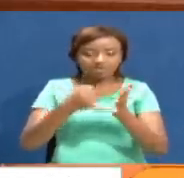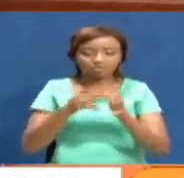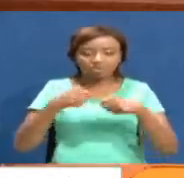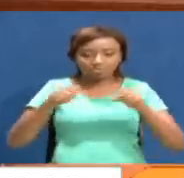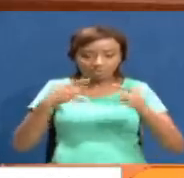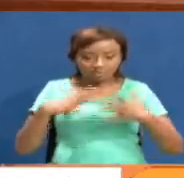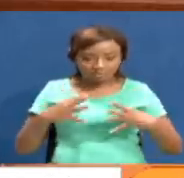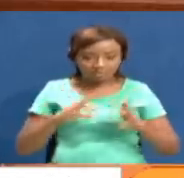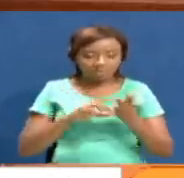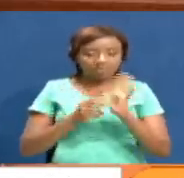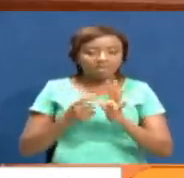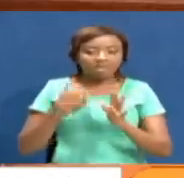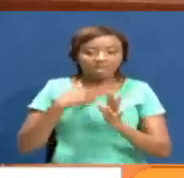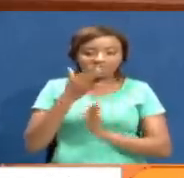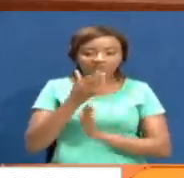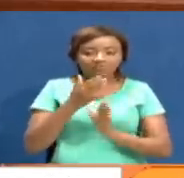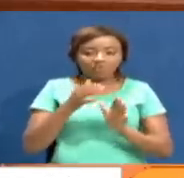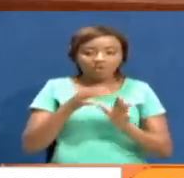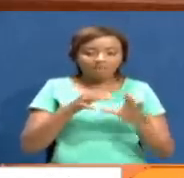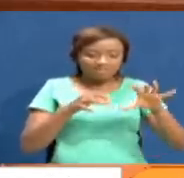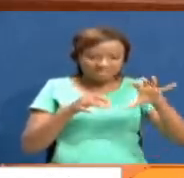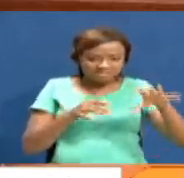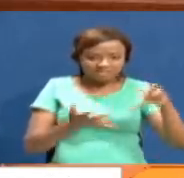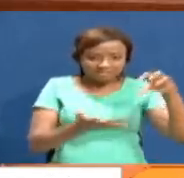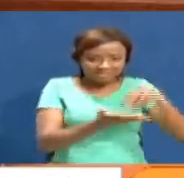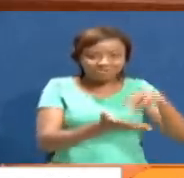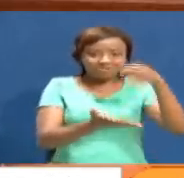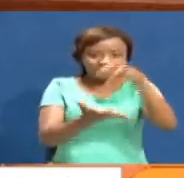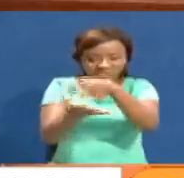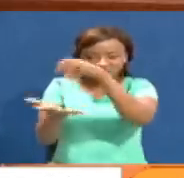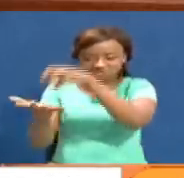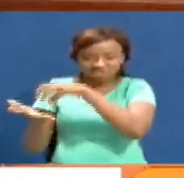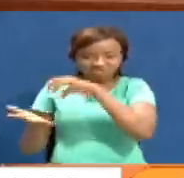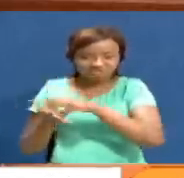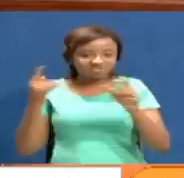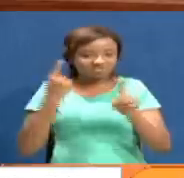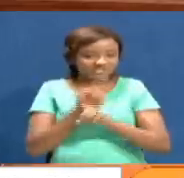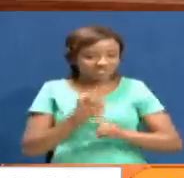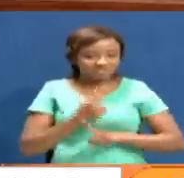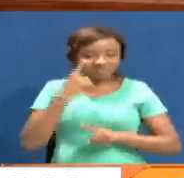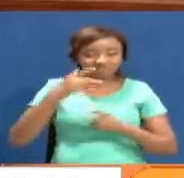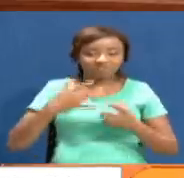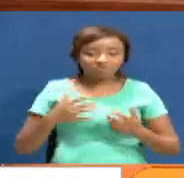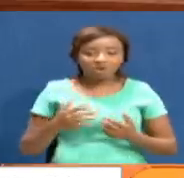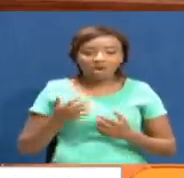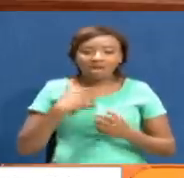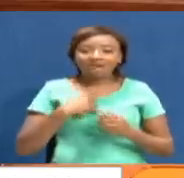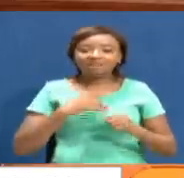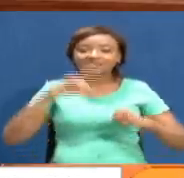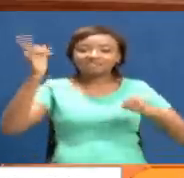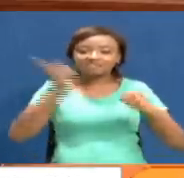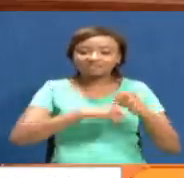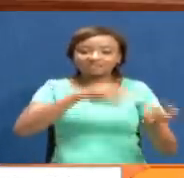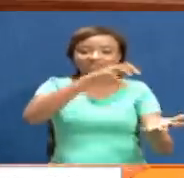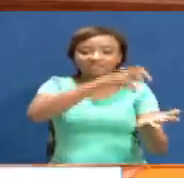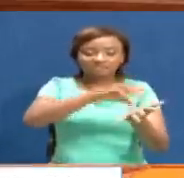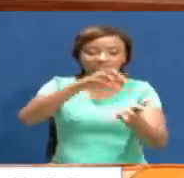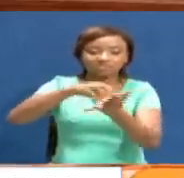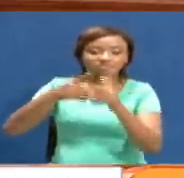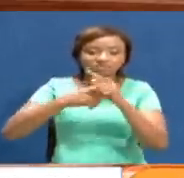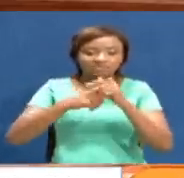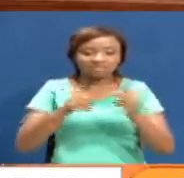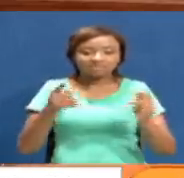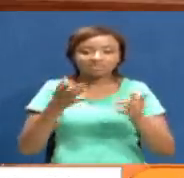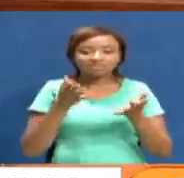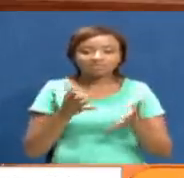borders. So we'll have different terminals for all the routes coming into Nairobi. We'll have around six terminals, starting with the one